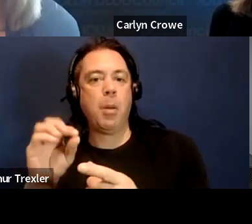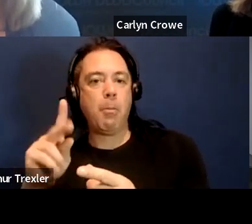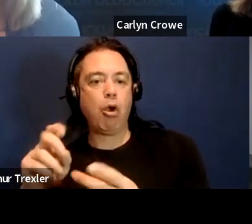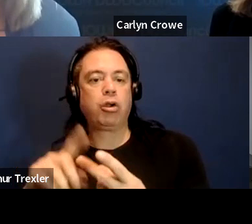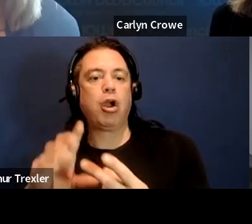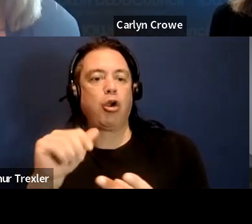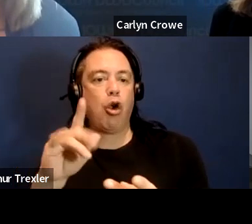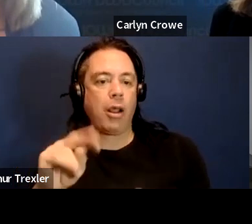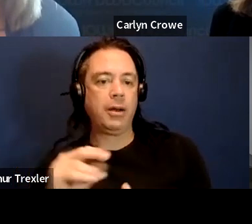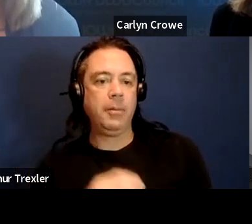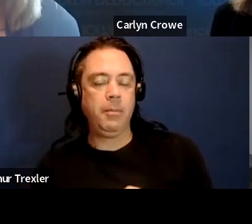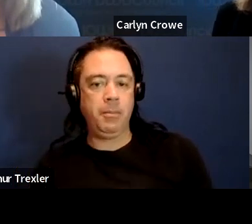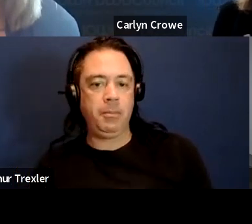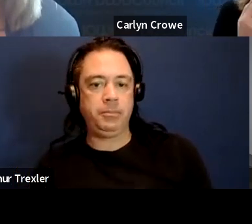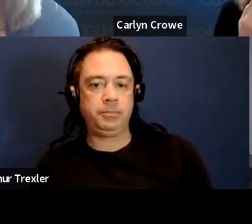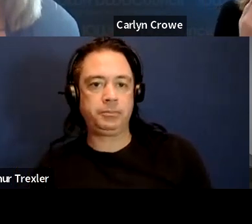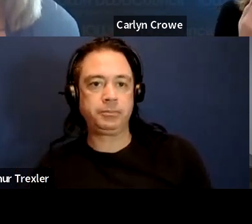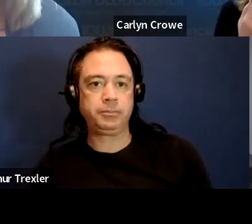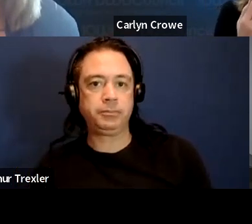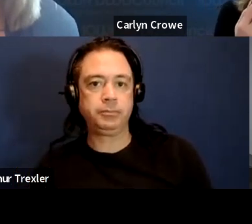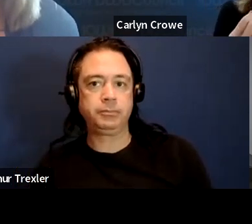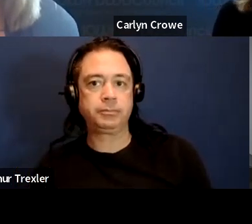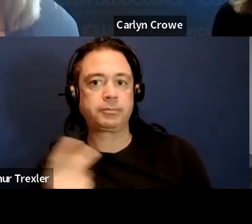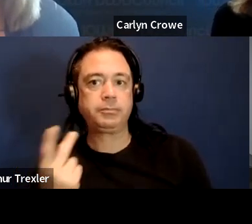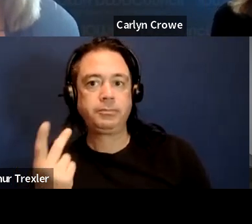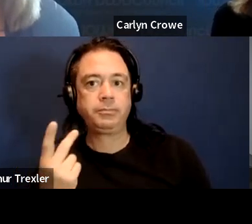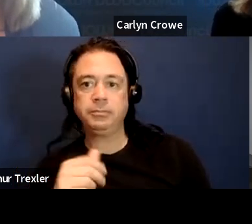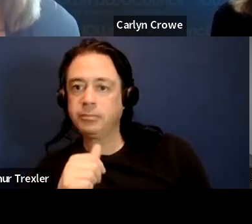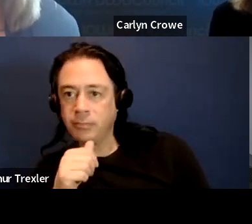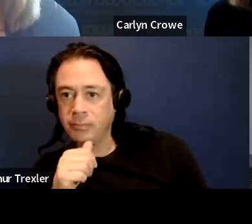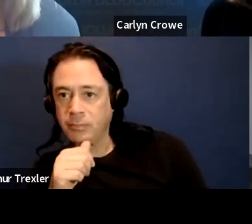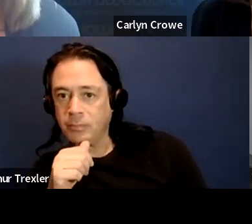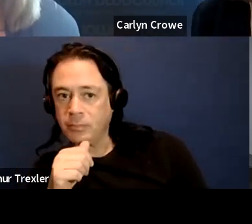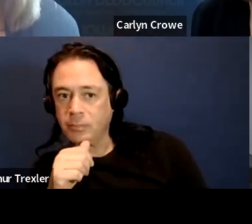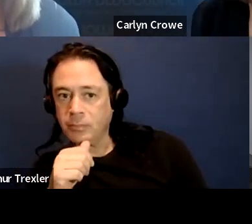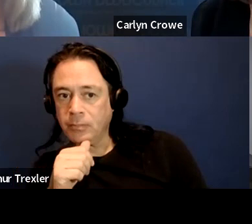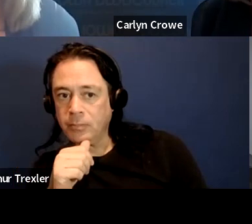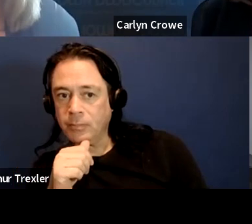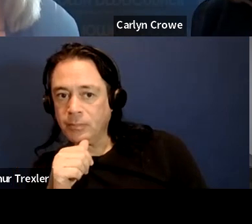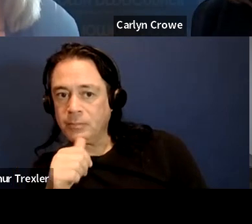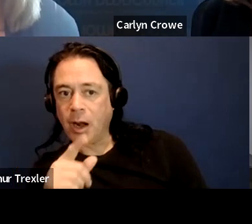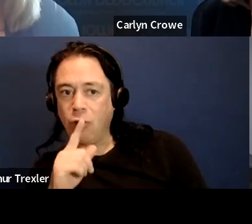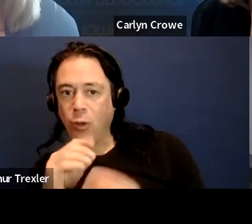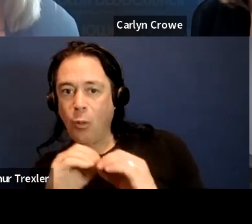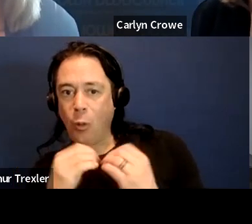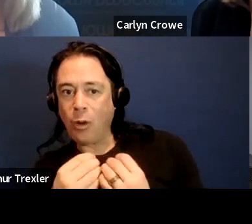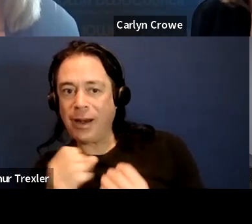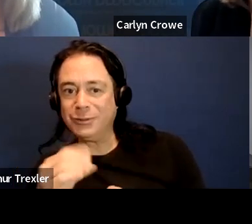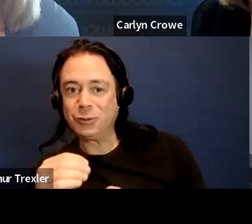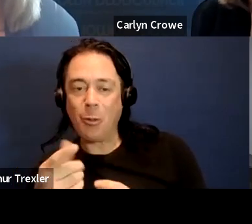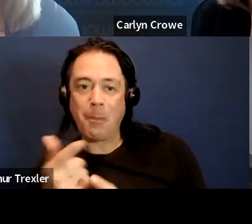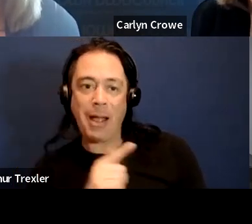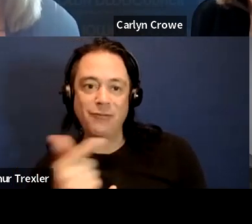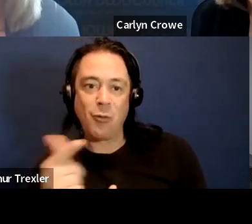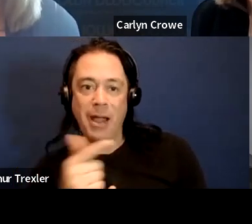Carlin. And Carlin and I did not really organize this, so we'll go kind of back and